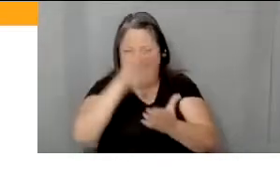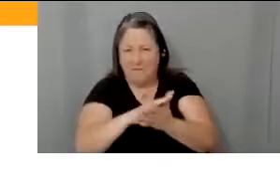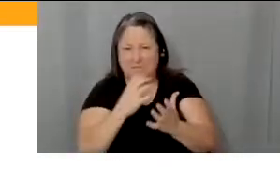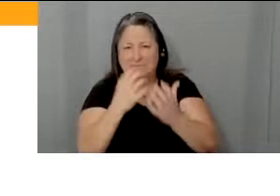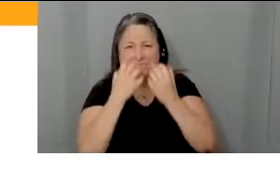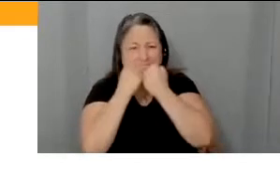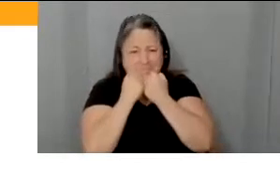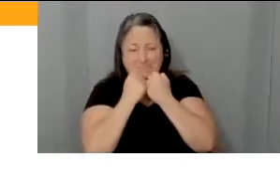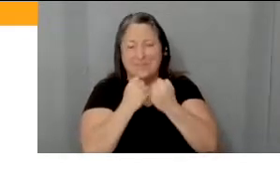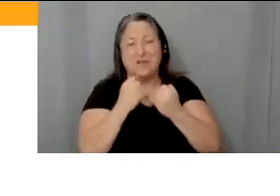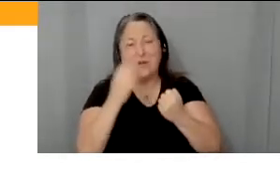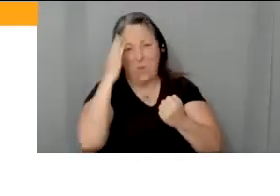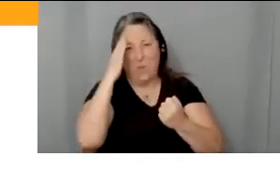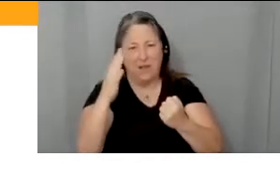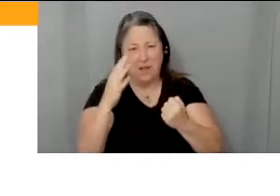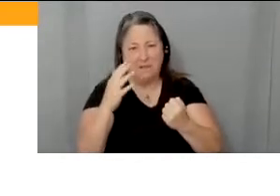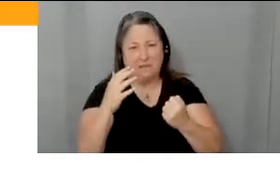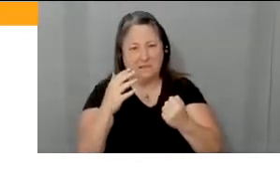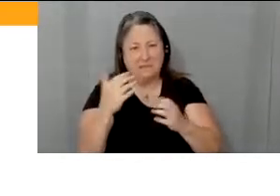1. Next slide, please.